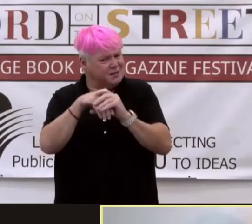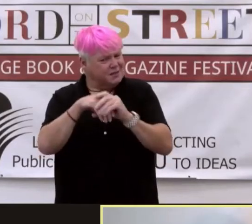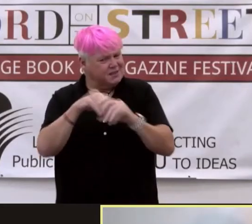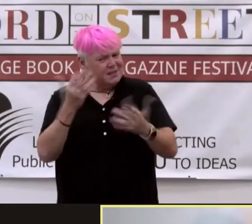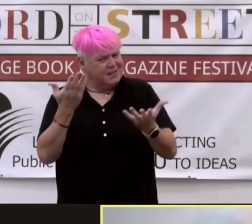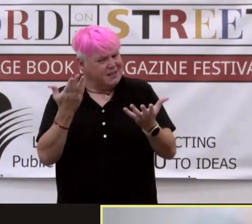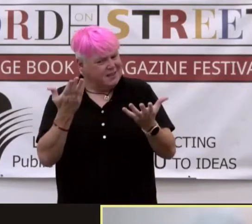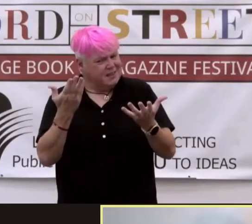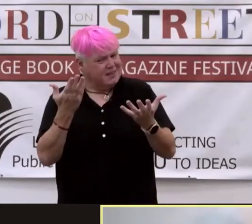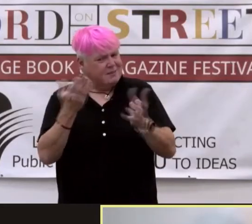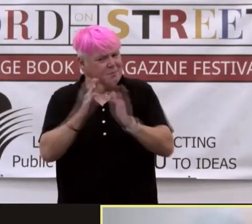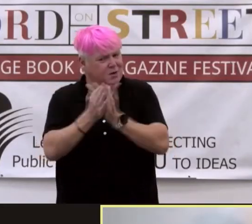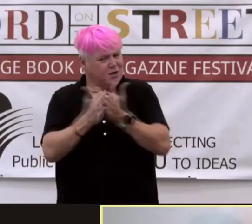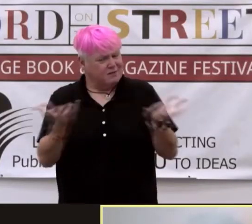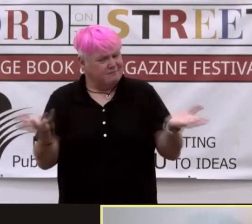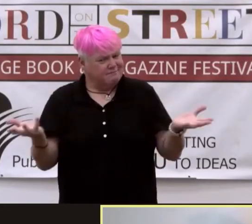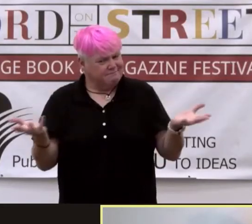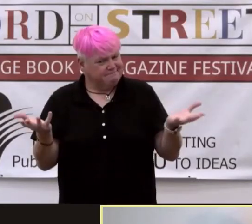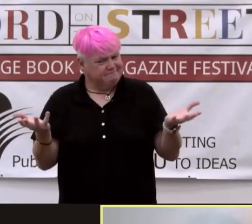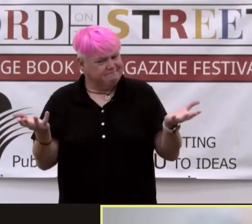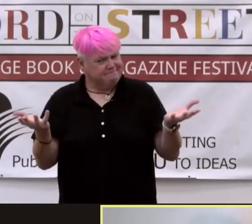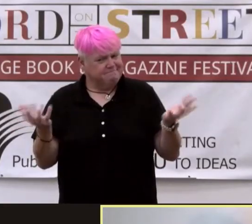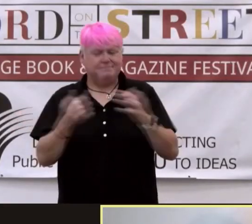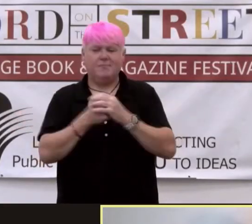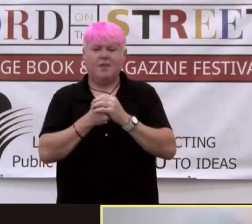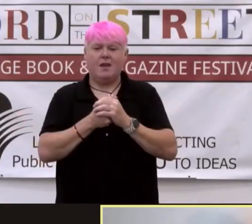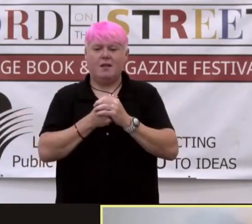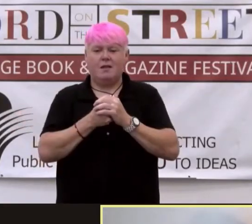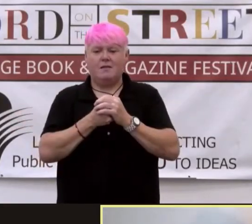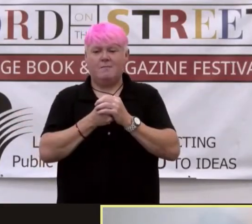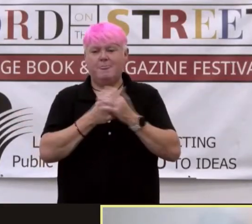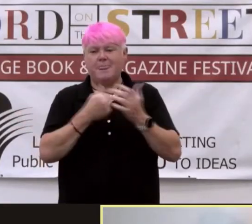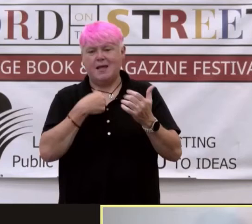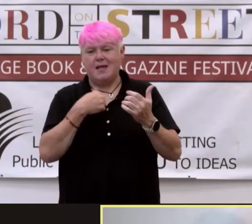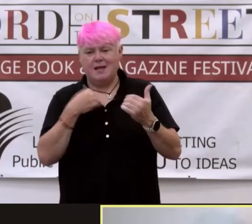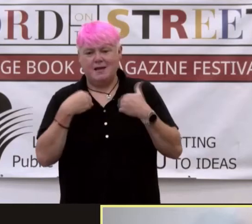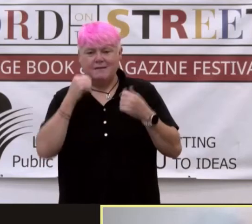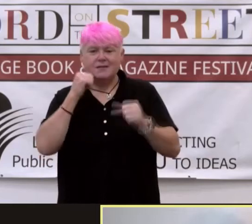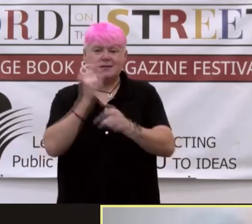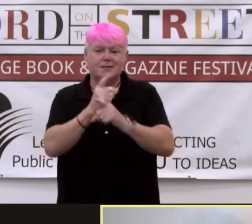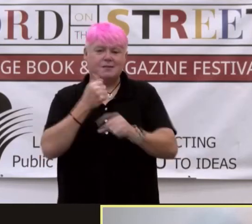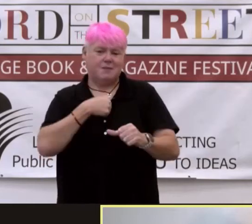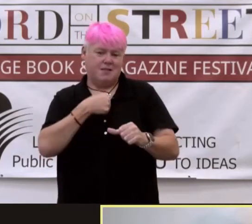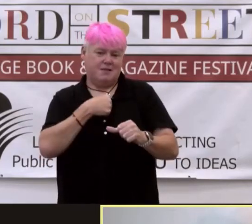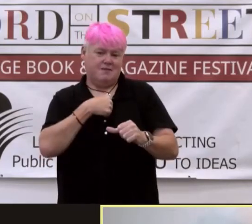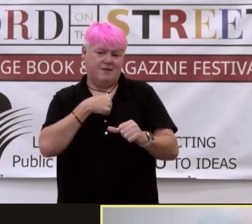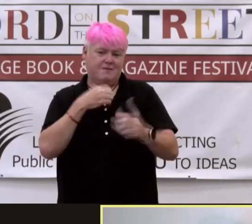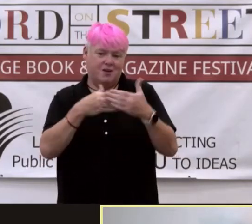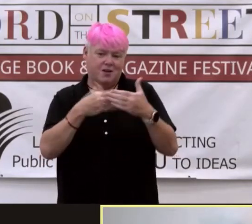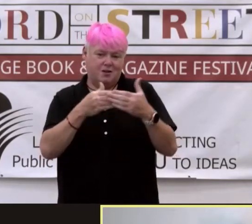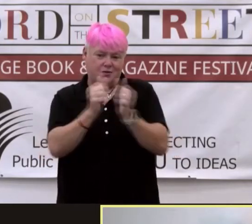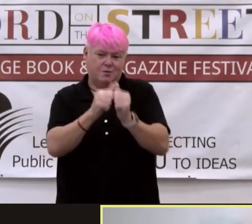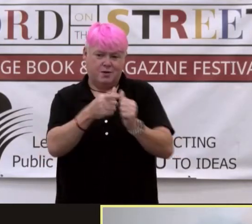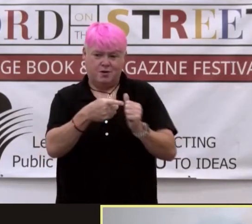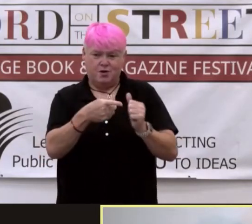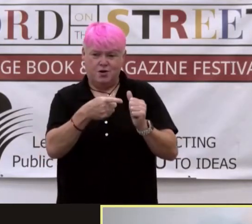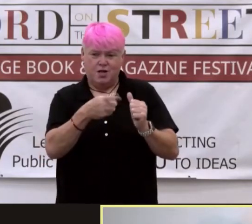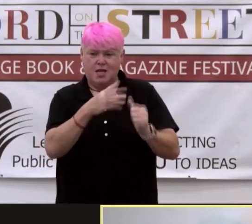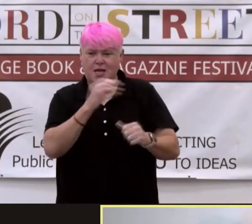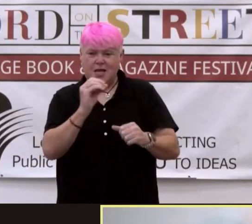really, I was really, I have a sister myself, and I'm very close with her. And